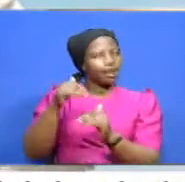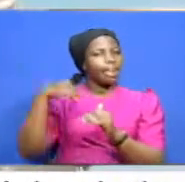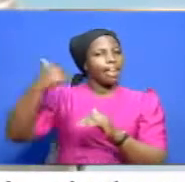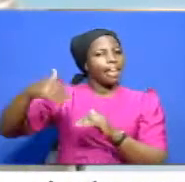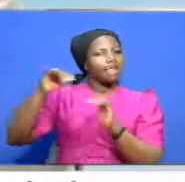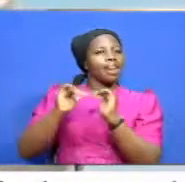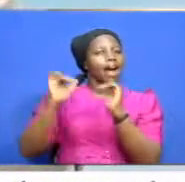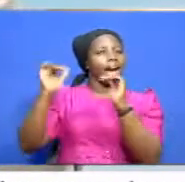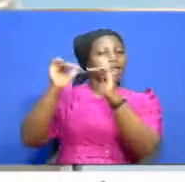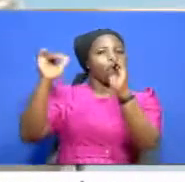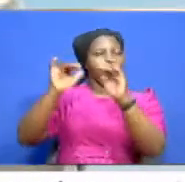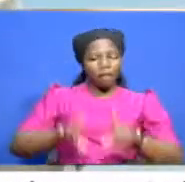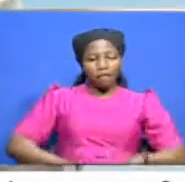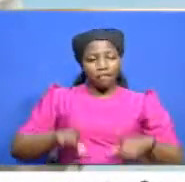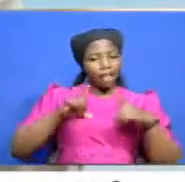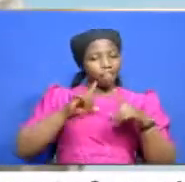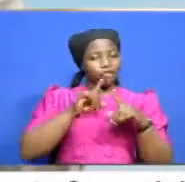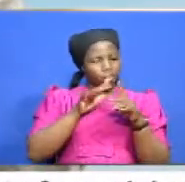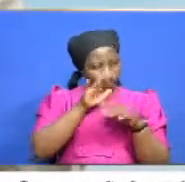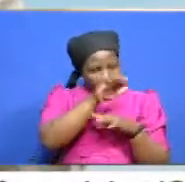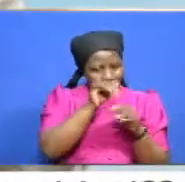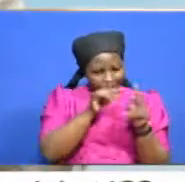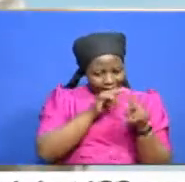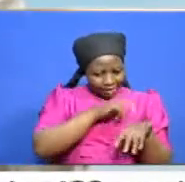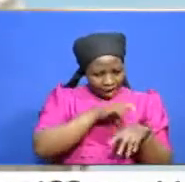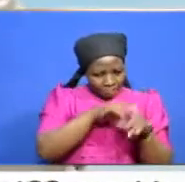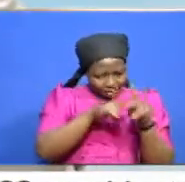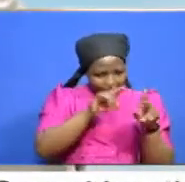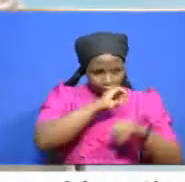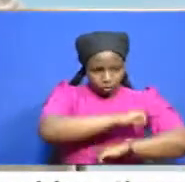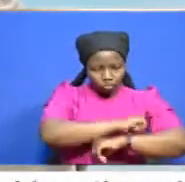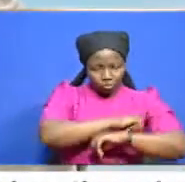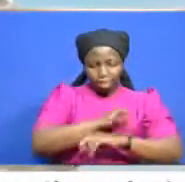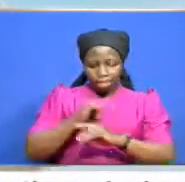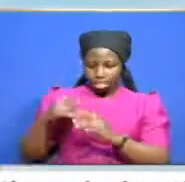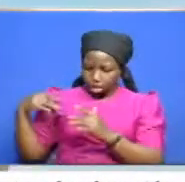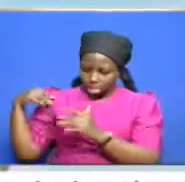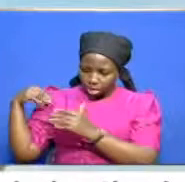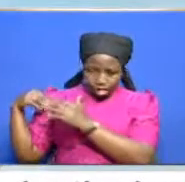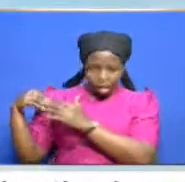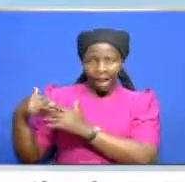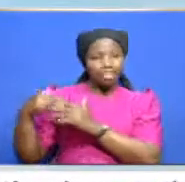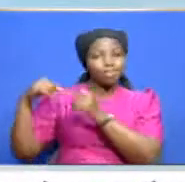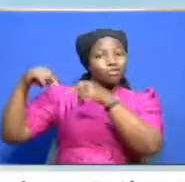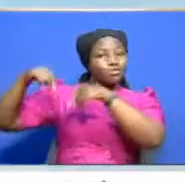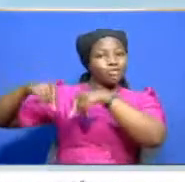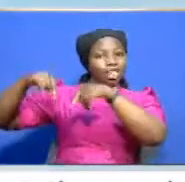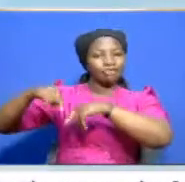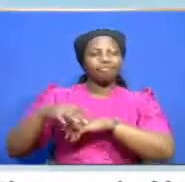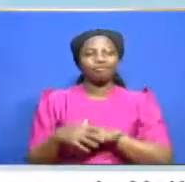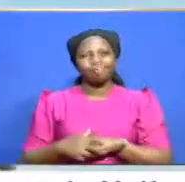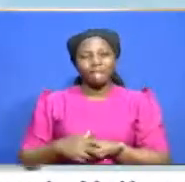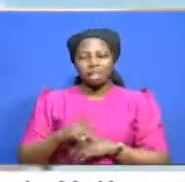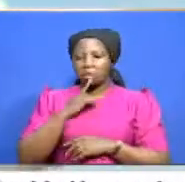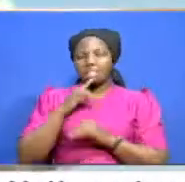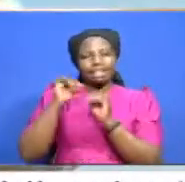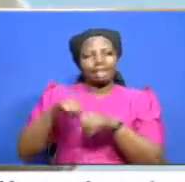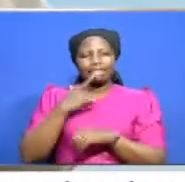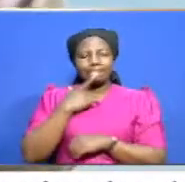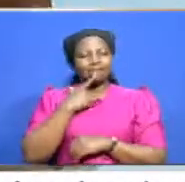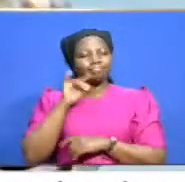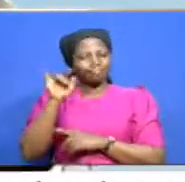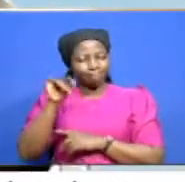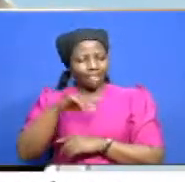to school up to now. So they could easily project and they could give a rough estimate that this is the aptitude of these students and therefore